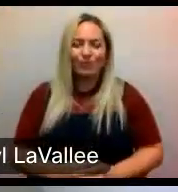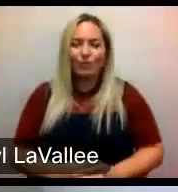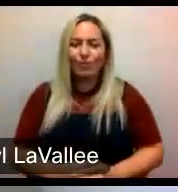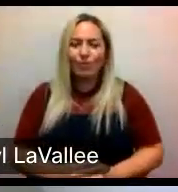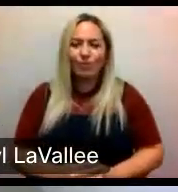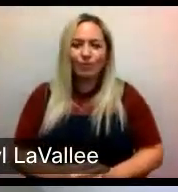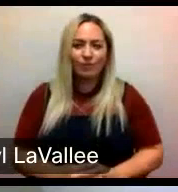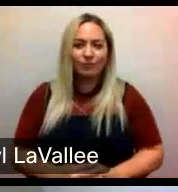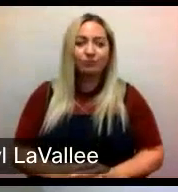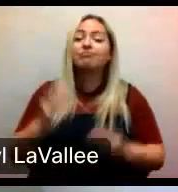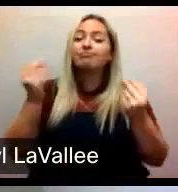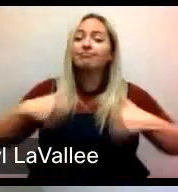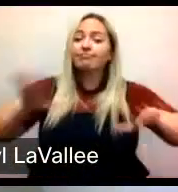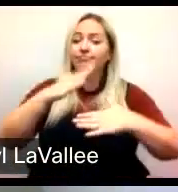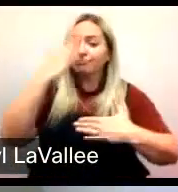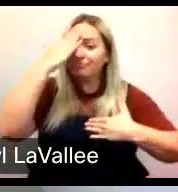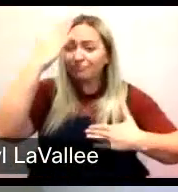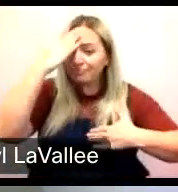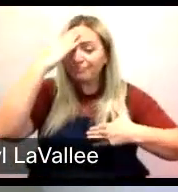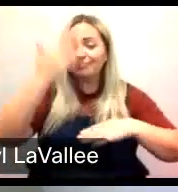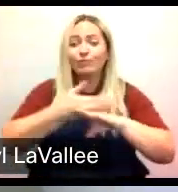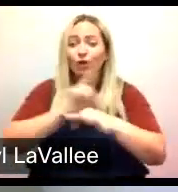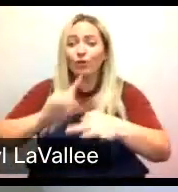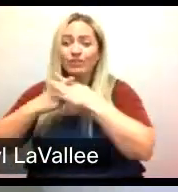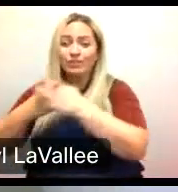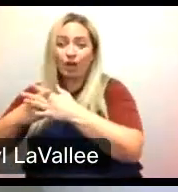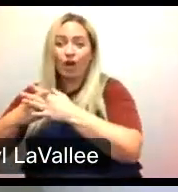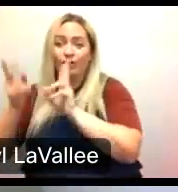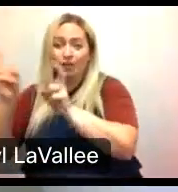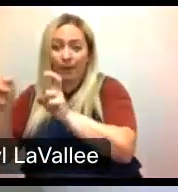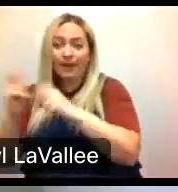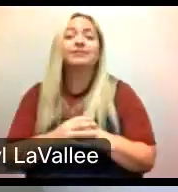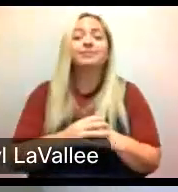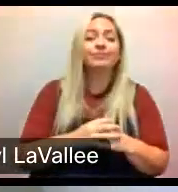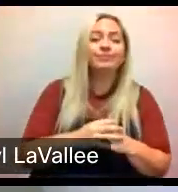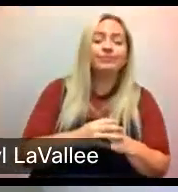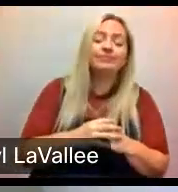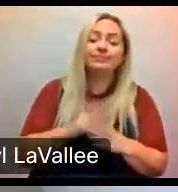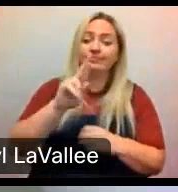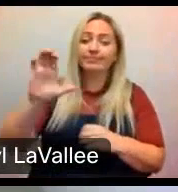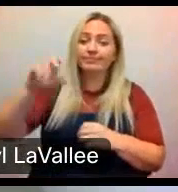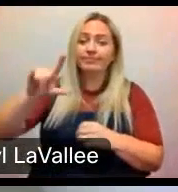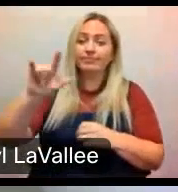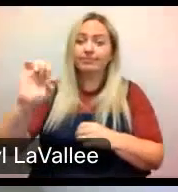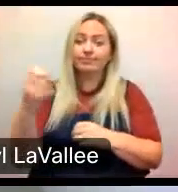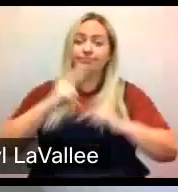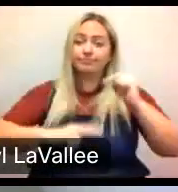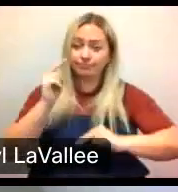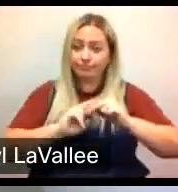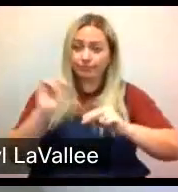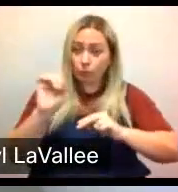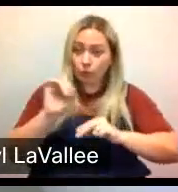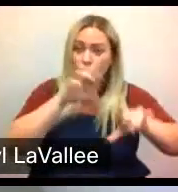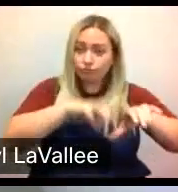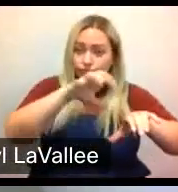A land acknowledgement before we jump into the summarizing content for today. RRC Polytech campuses are located